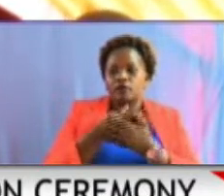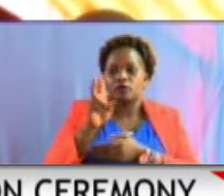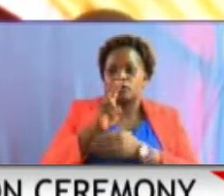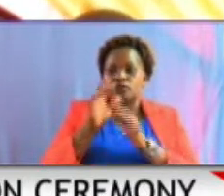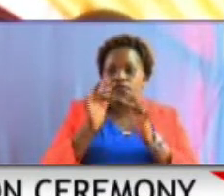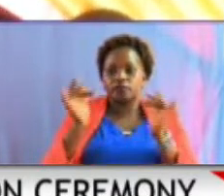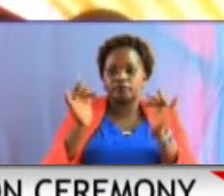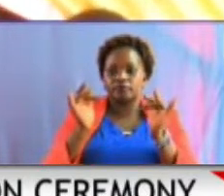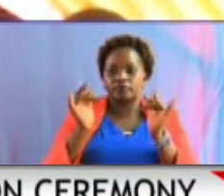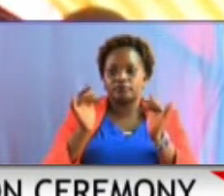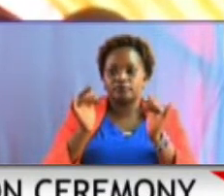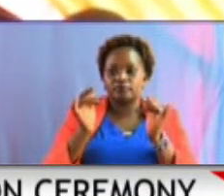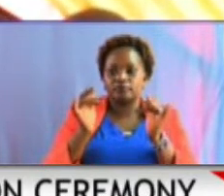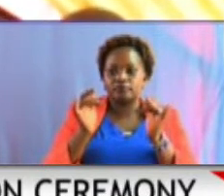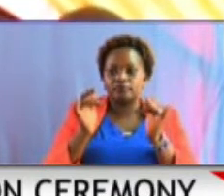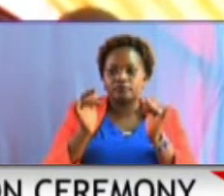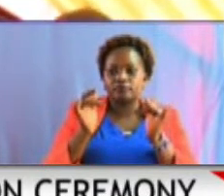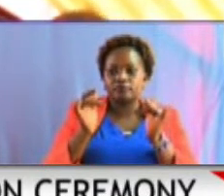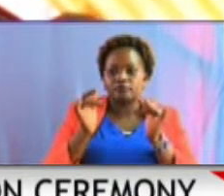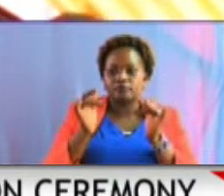virtually.